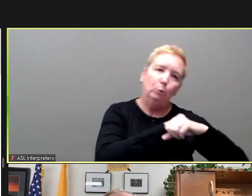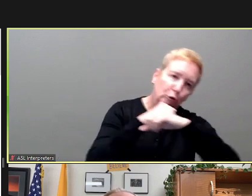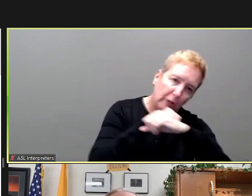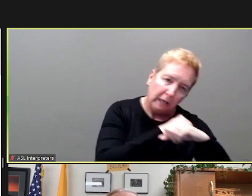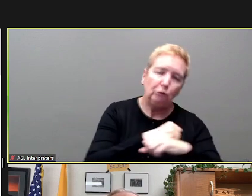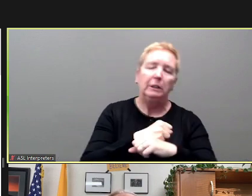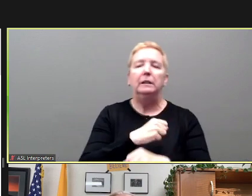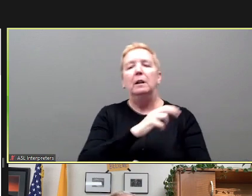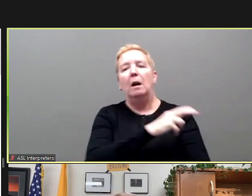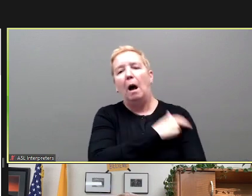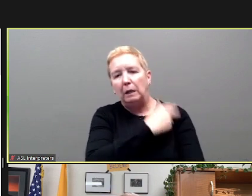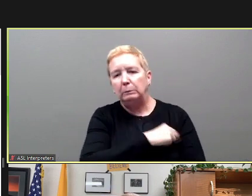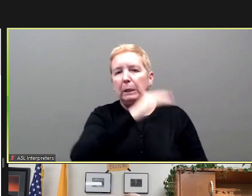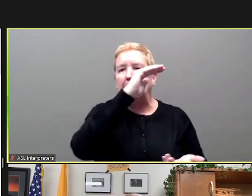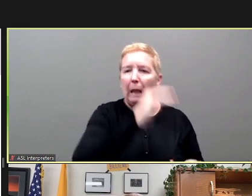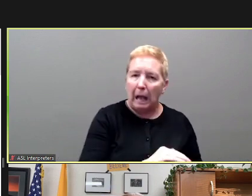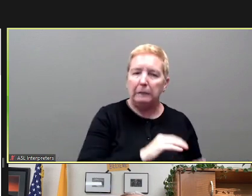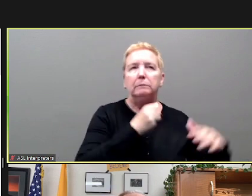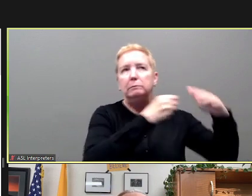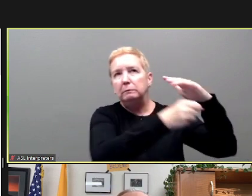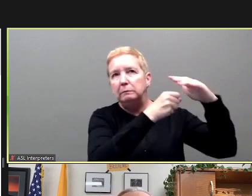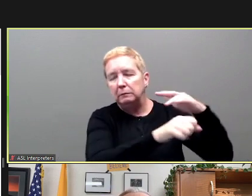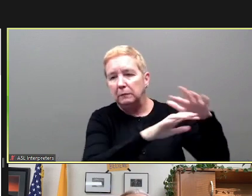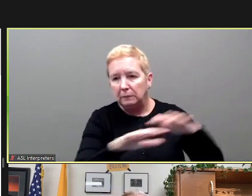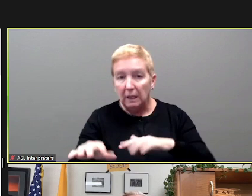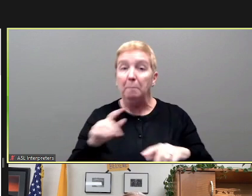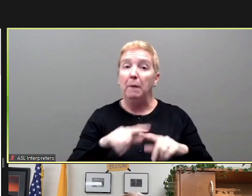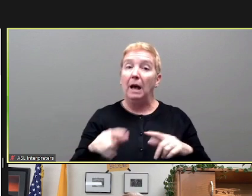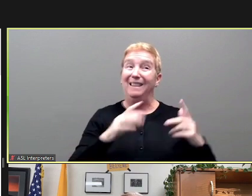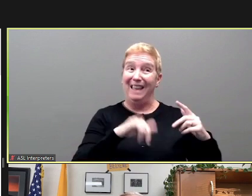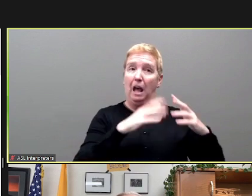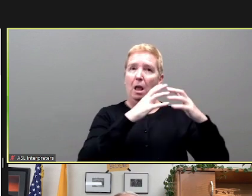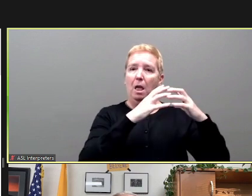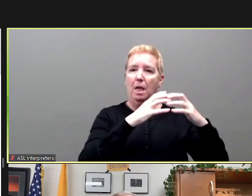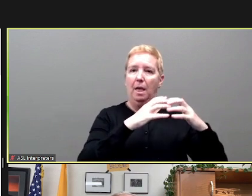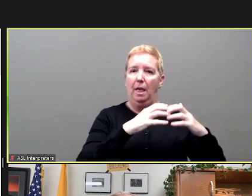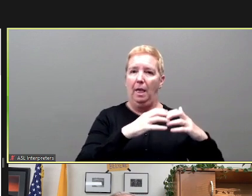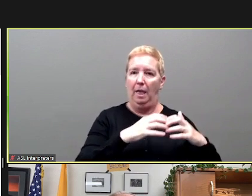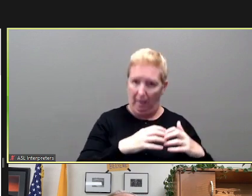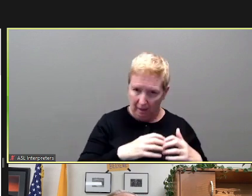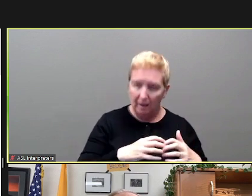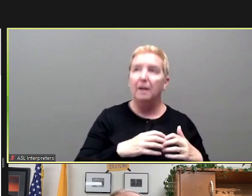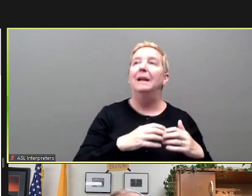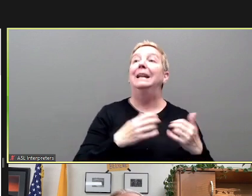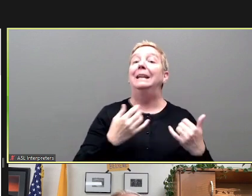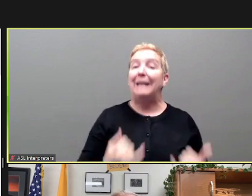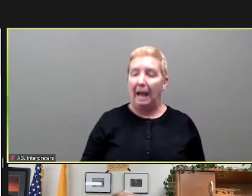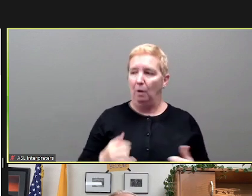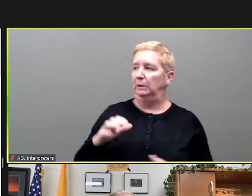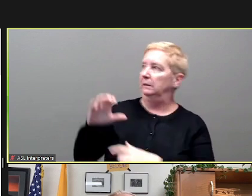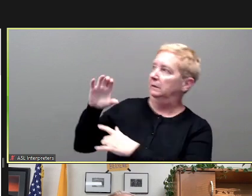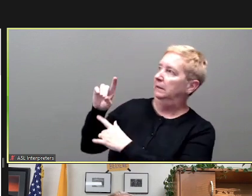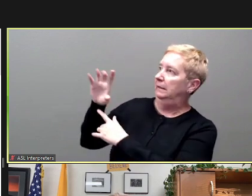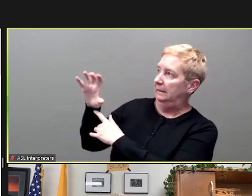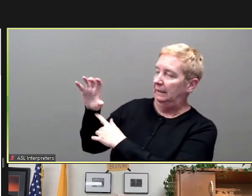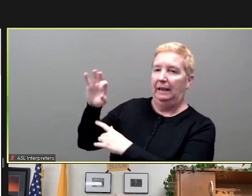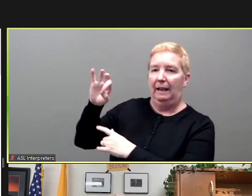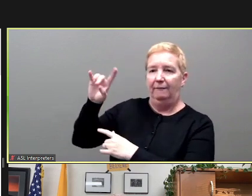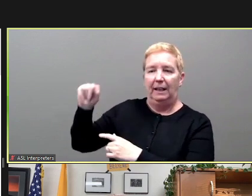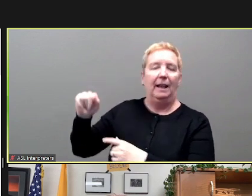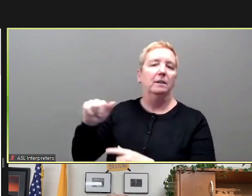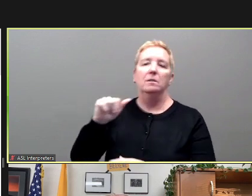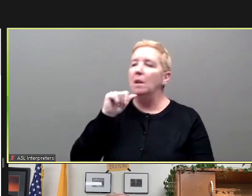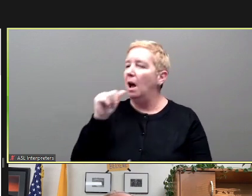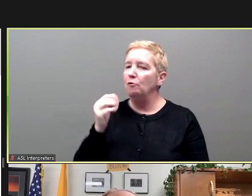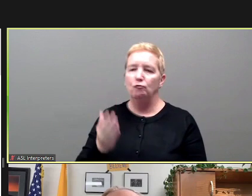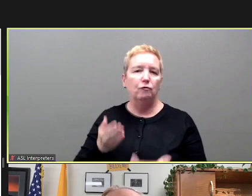waned over time to the point now that the CDC and the FDA no longer recommend the original Pfizer and